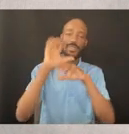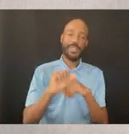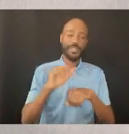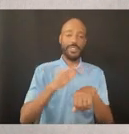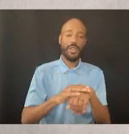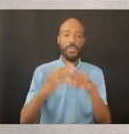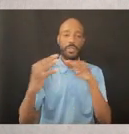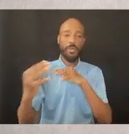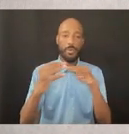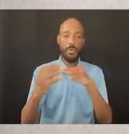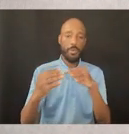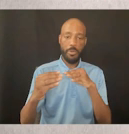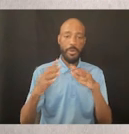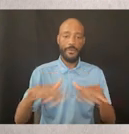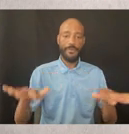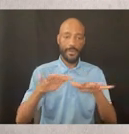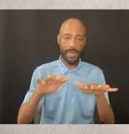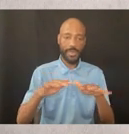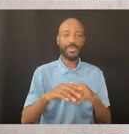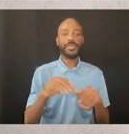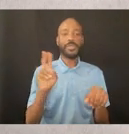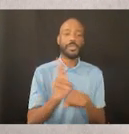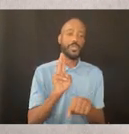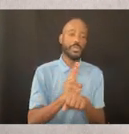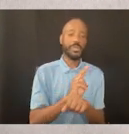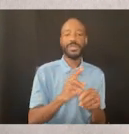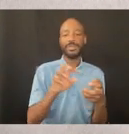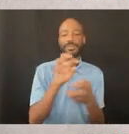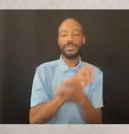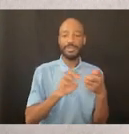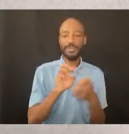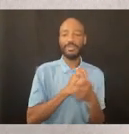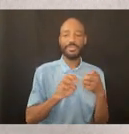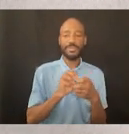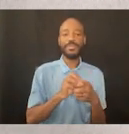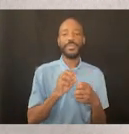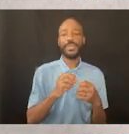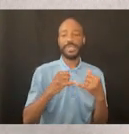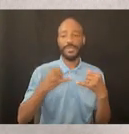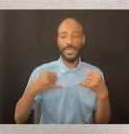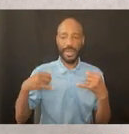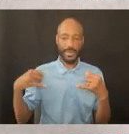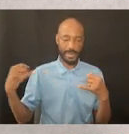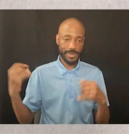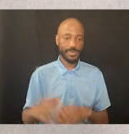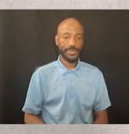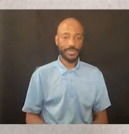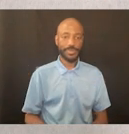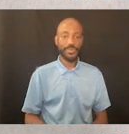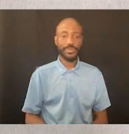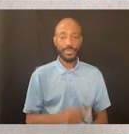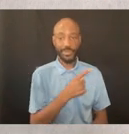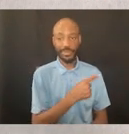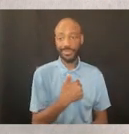2023 in Mixed Fibers. And Penny has come up with an entire array for us of different hats,